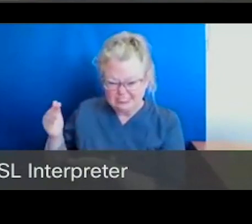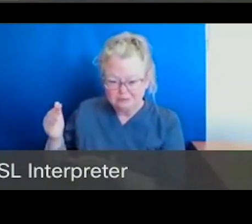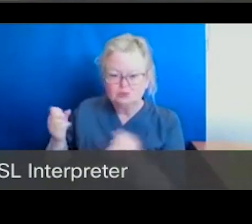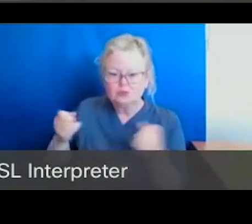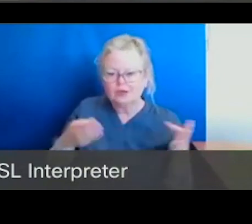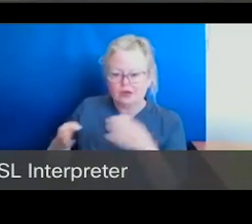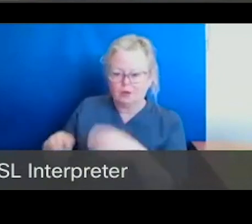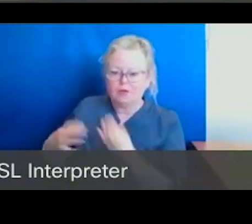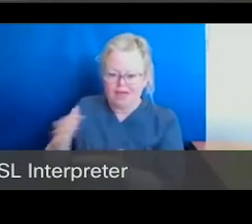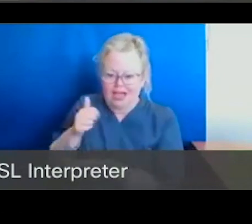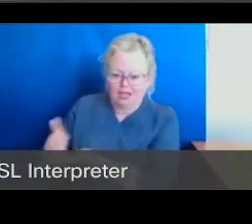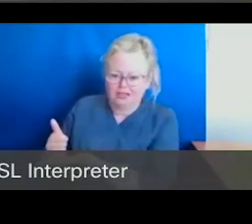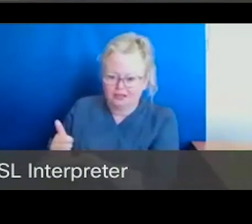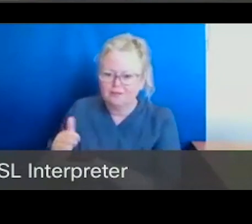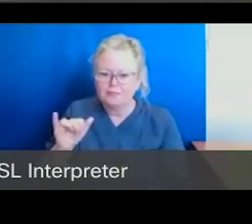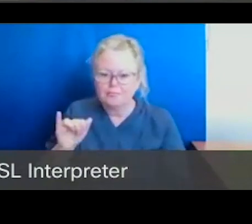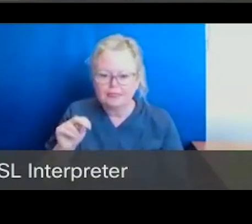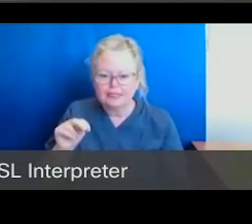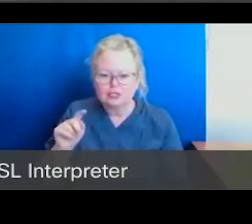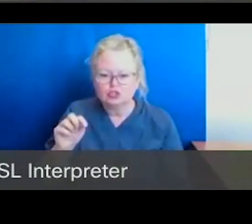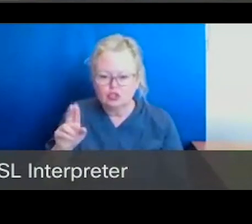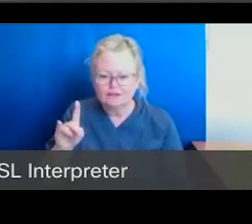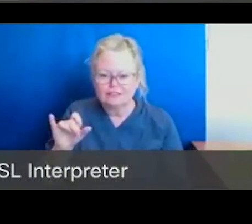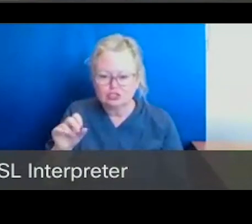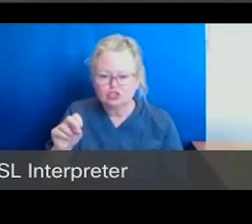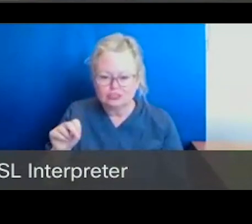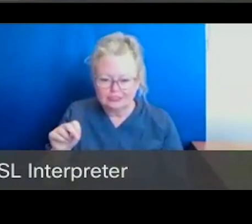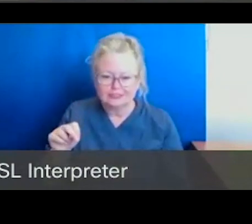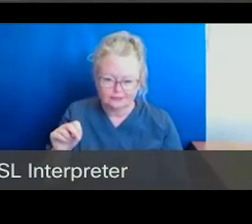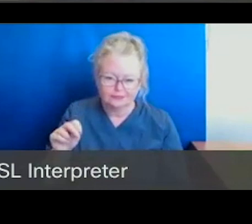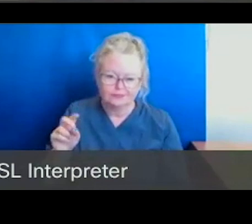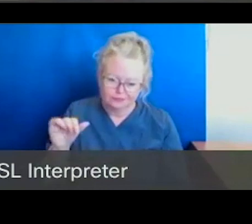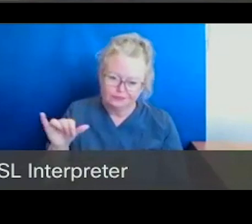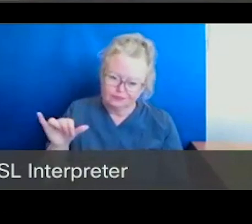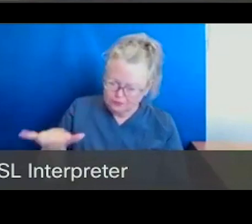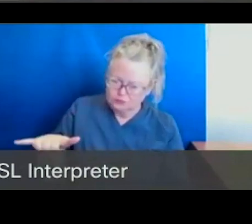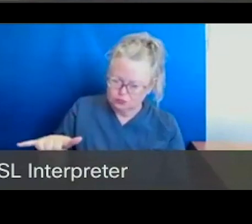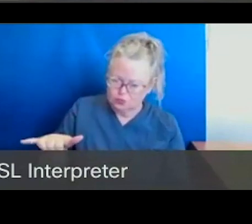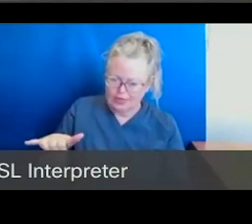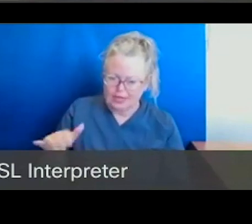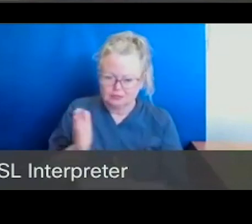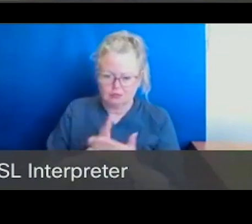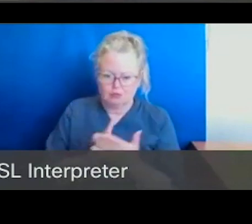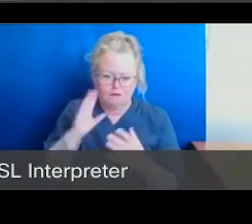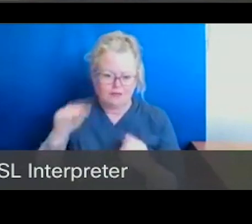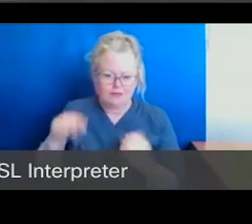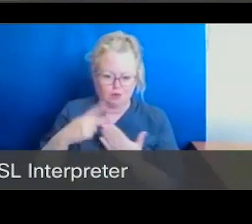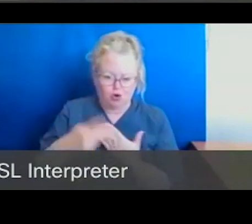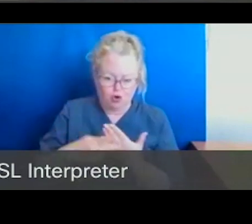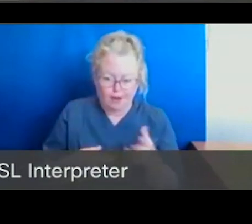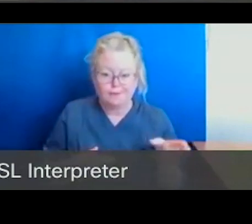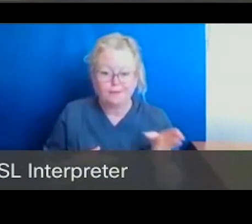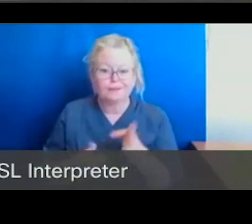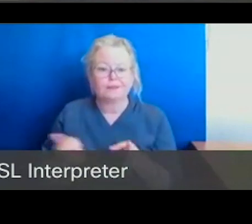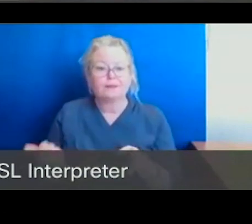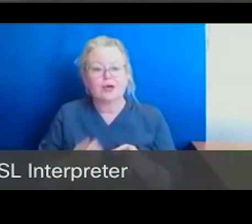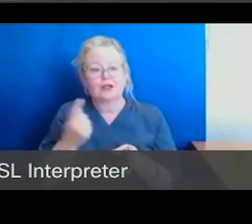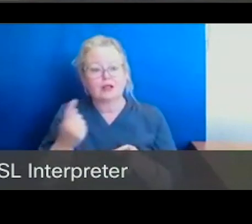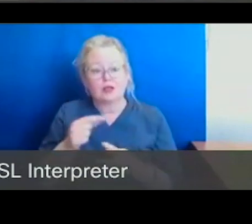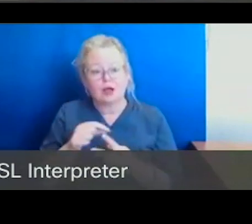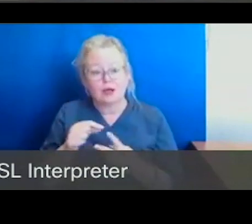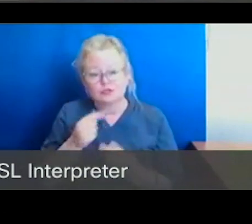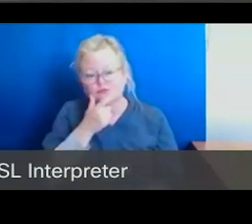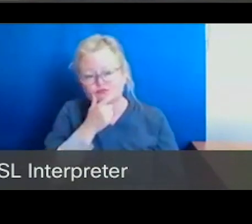of intervention. That's a very typical approach in using this type of data. Another type might be looking